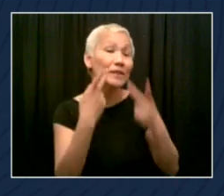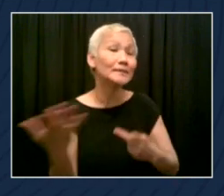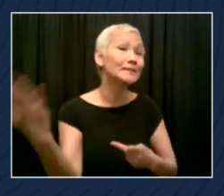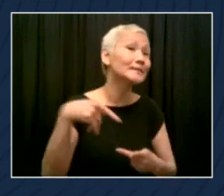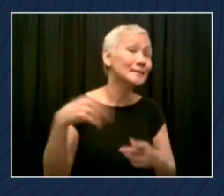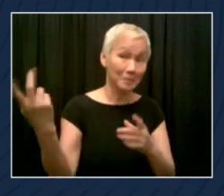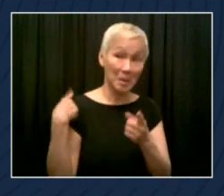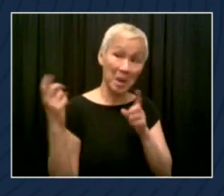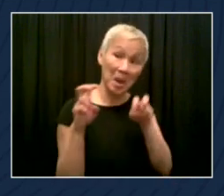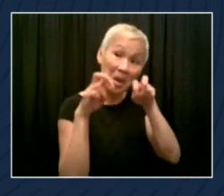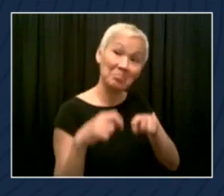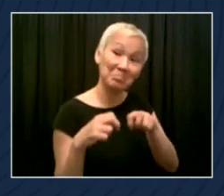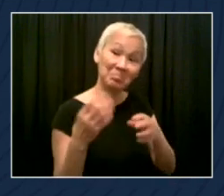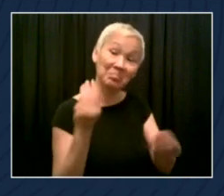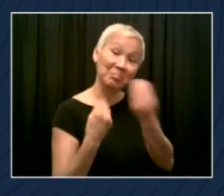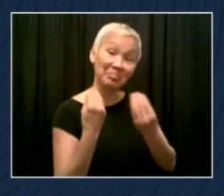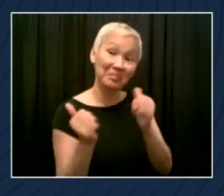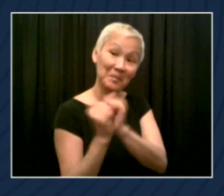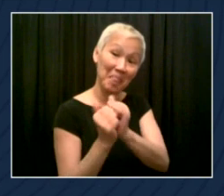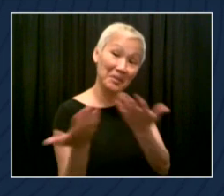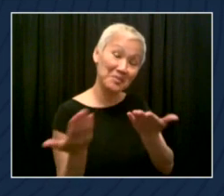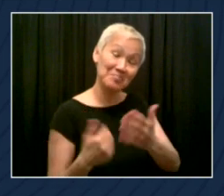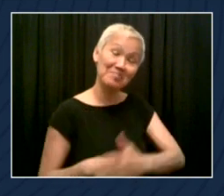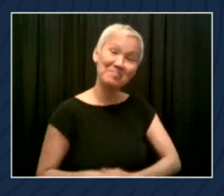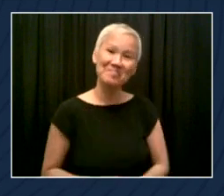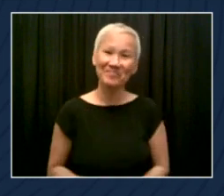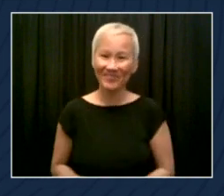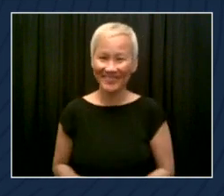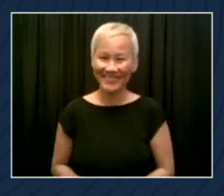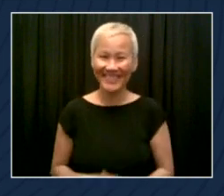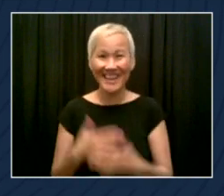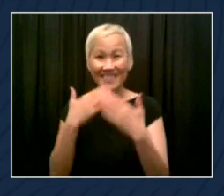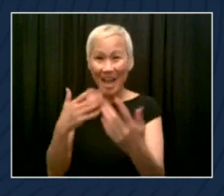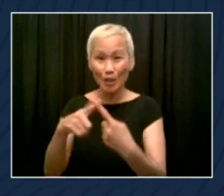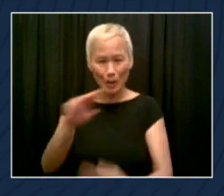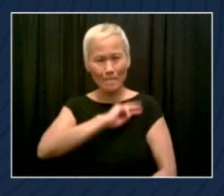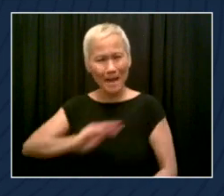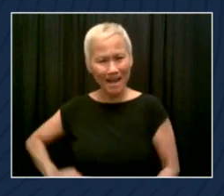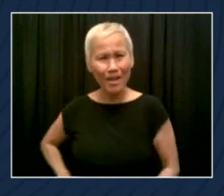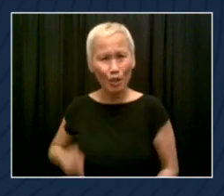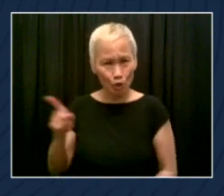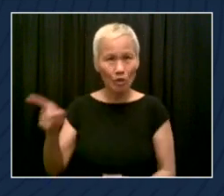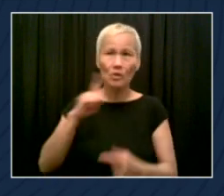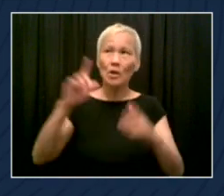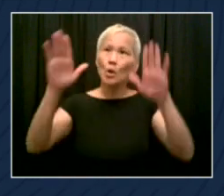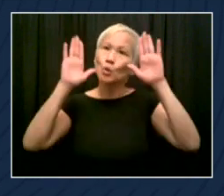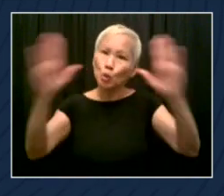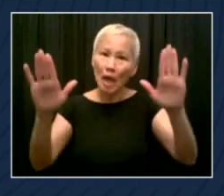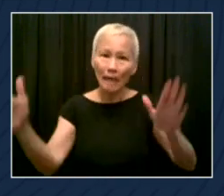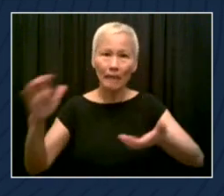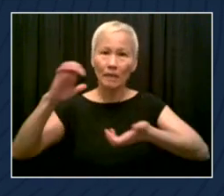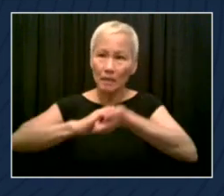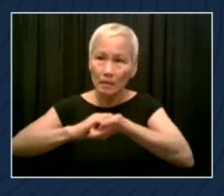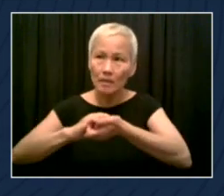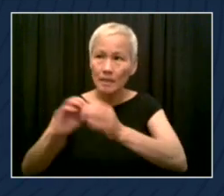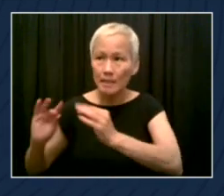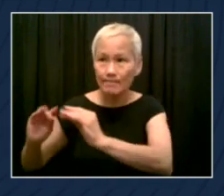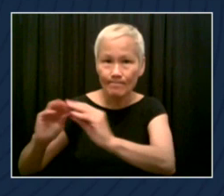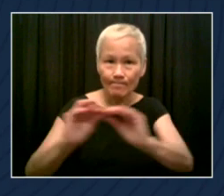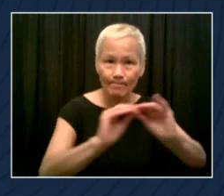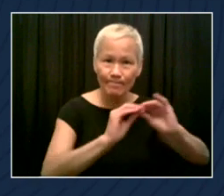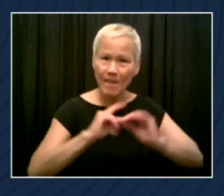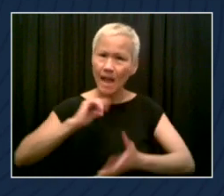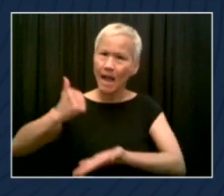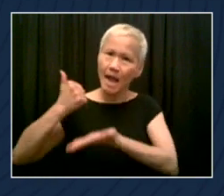great partner as we tried to fight for our small businesses here in New York City and to give them a lifeline at a